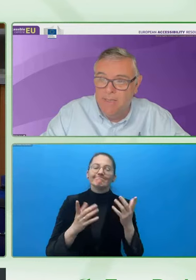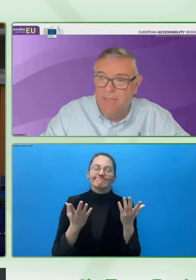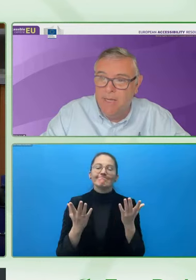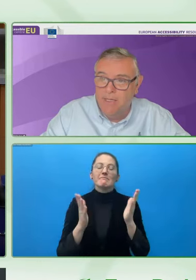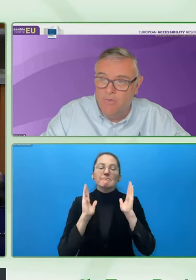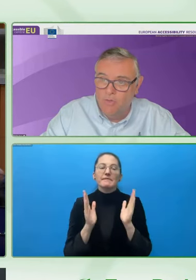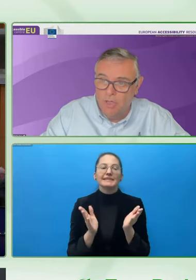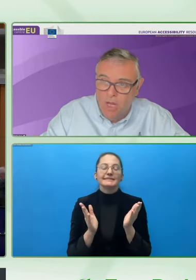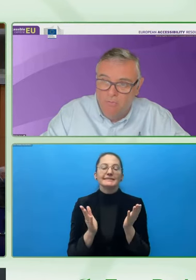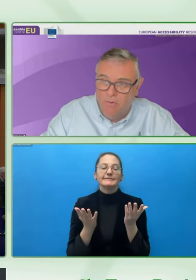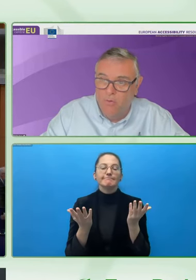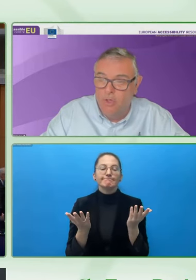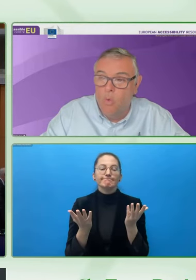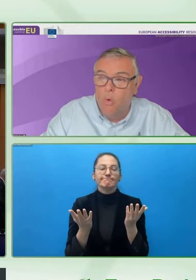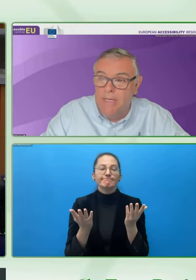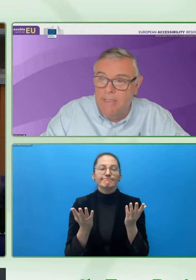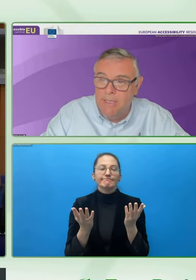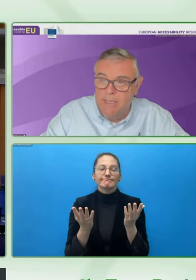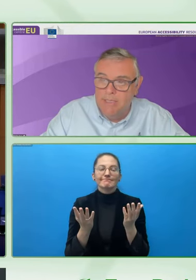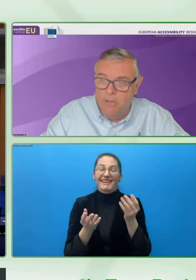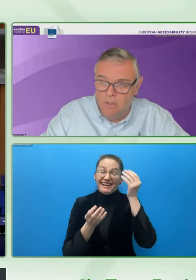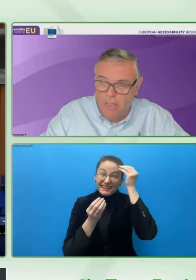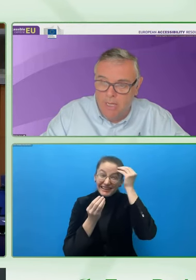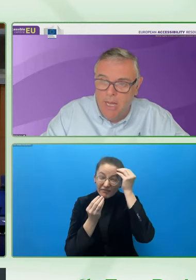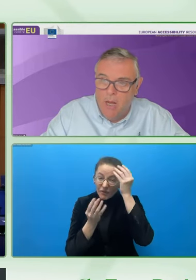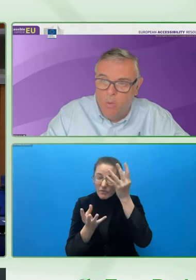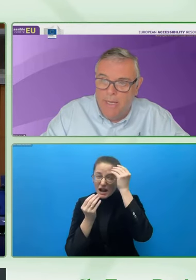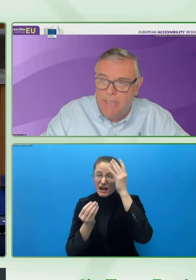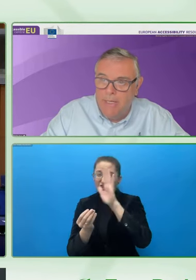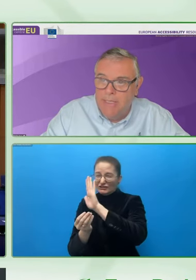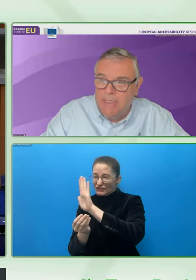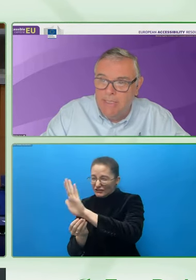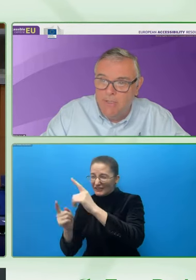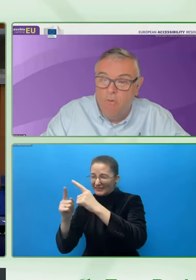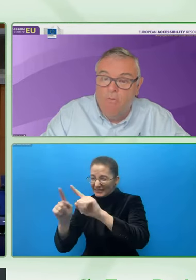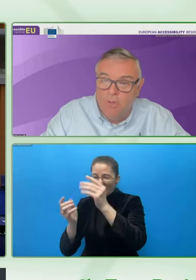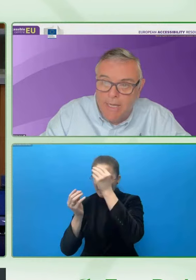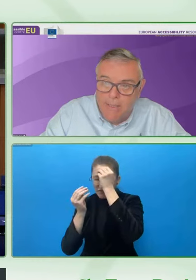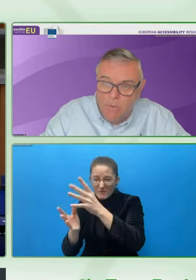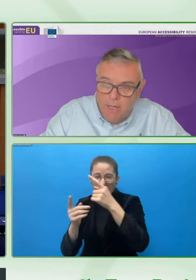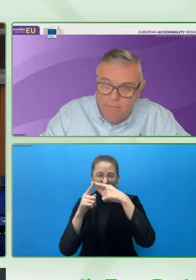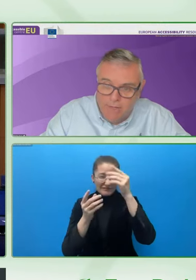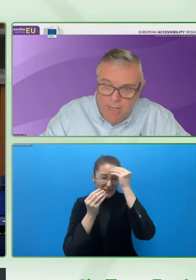accomplish the indicators. Focus on quantity is not quite easy. So